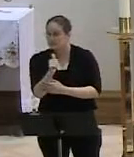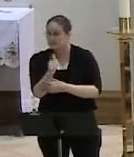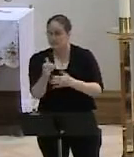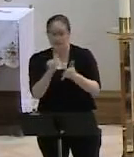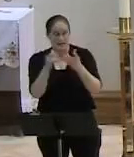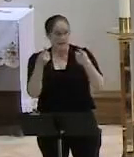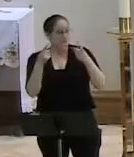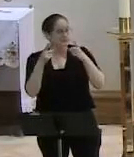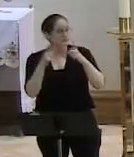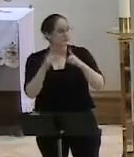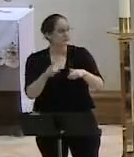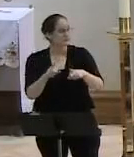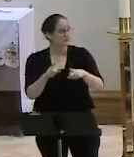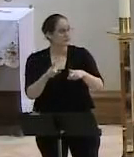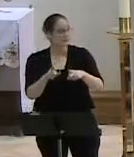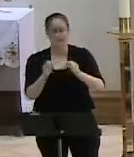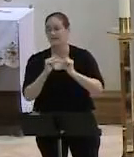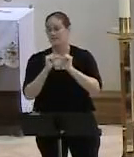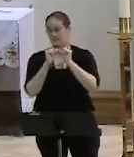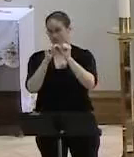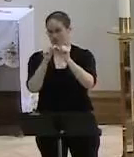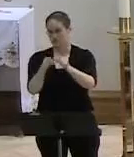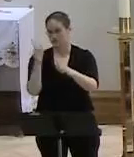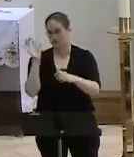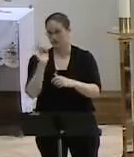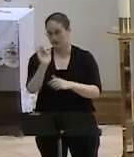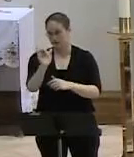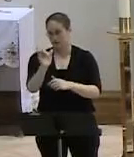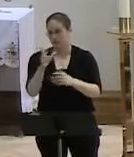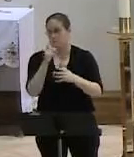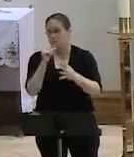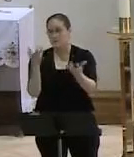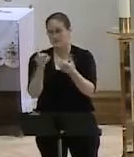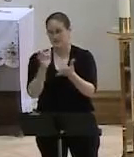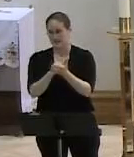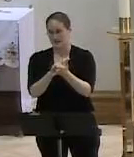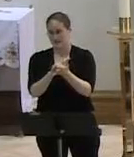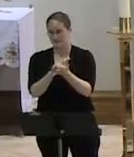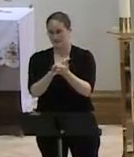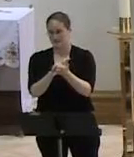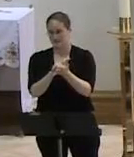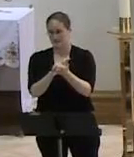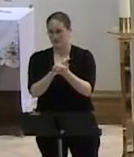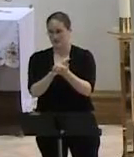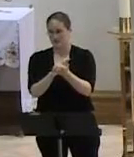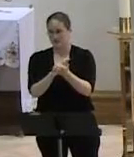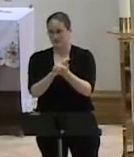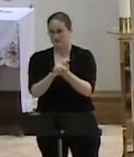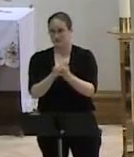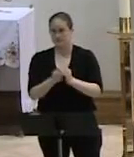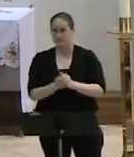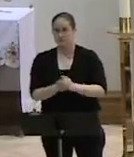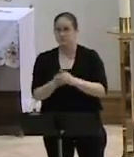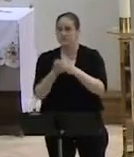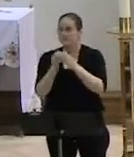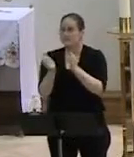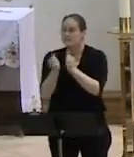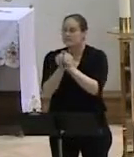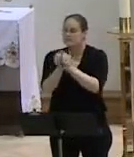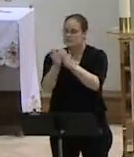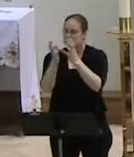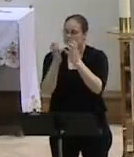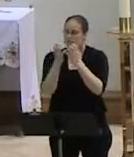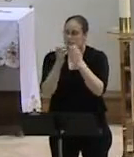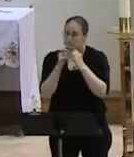that happens that sticks with you for the rest of your life. Who wants that to be a part of the stuff you have to endure through your